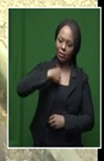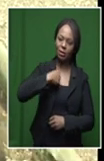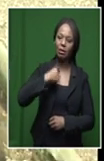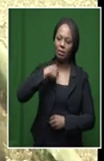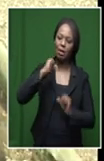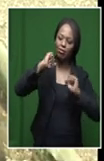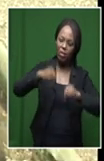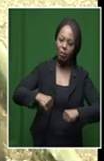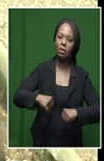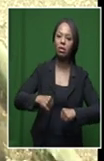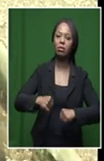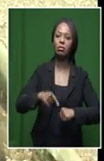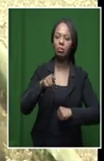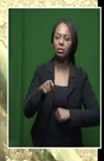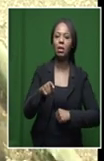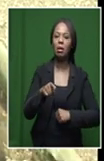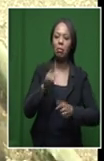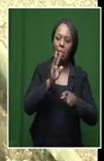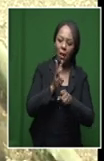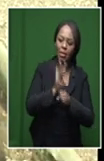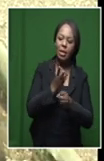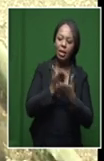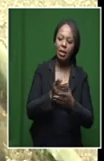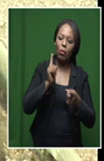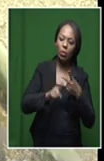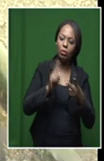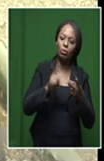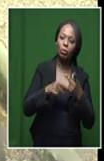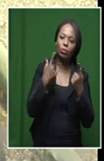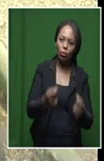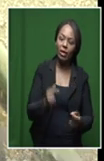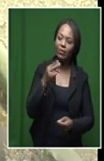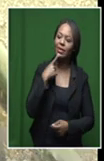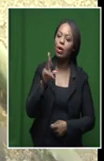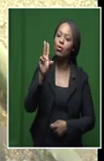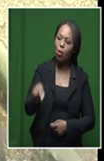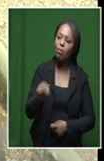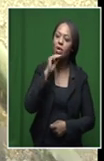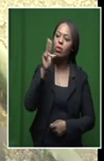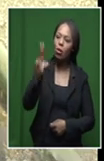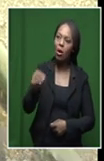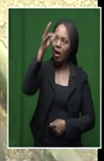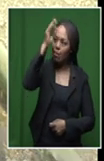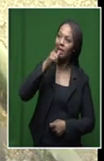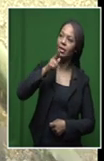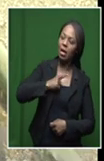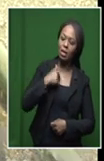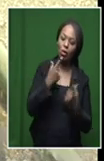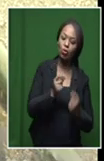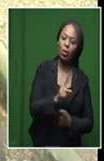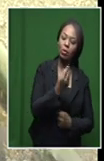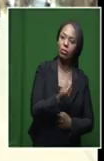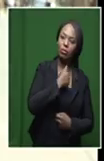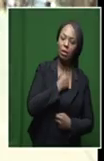permission. Mama ngicela ukwenza this and that. Mangithi no, I say no. Angeke i-government izongitshela ukuthi ngiyenzeni ngomntanami. Umntanami angeke